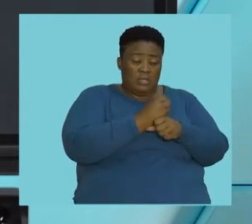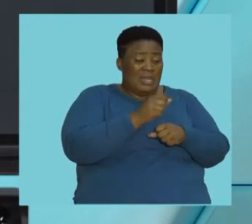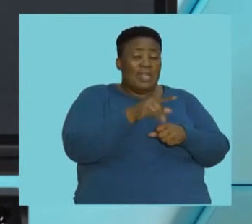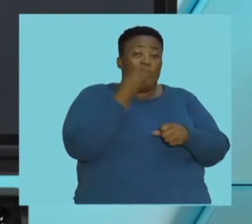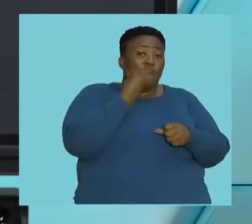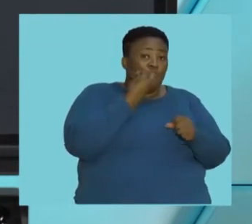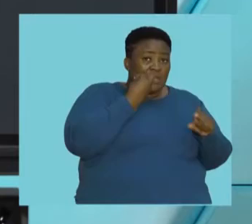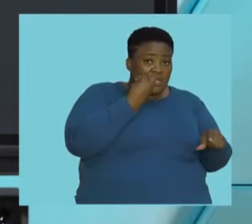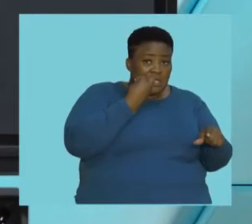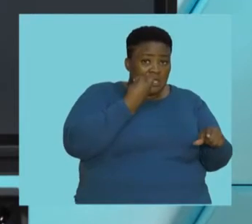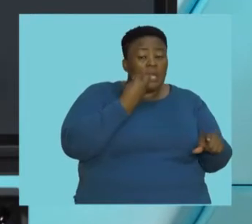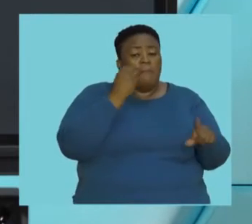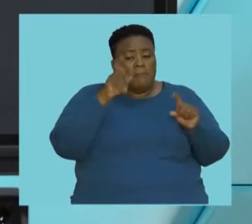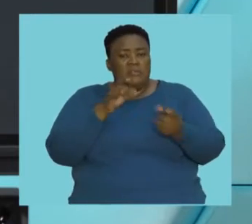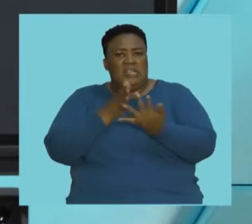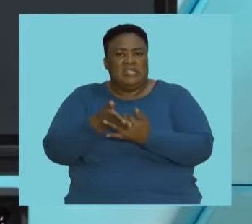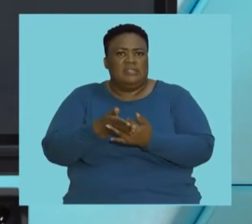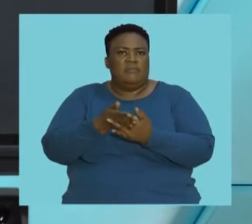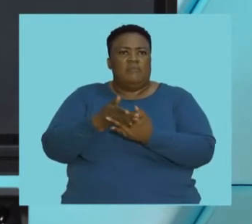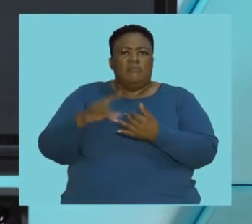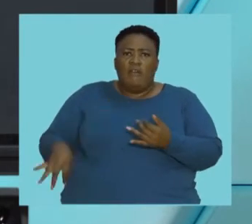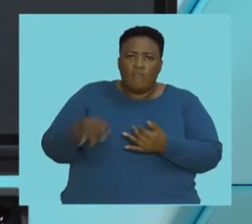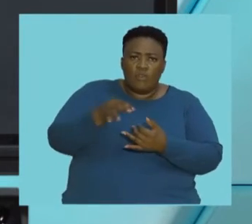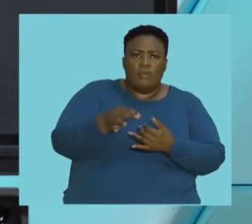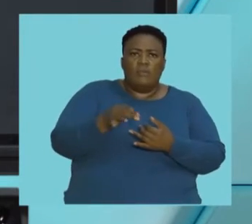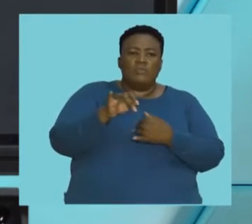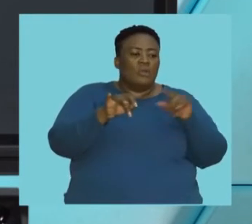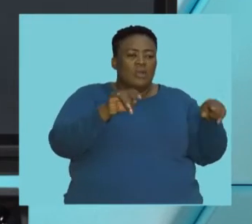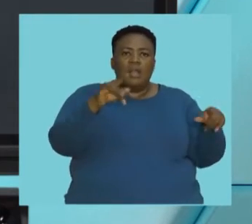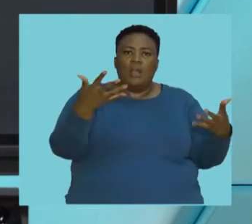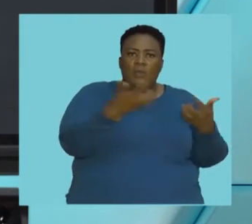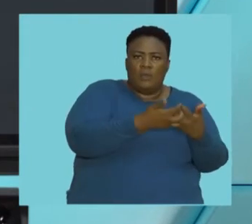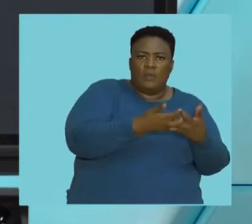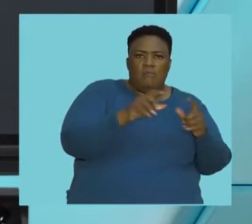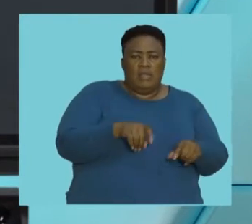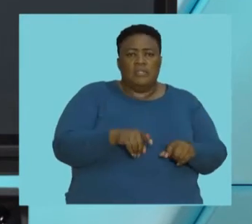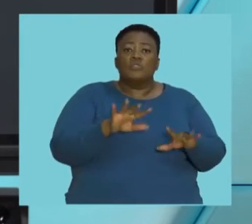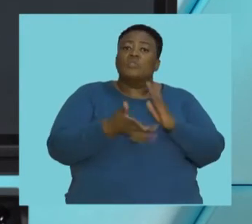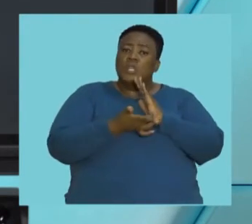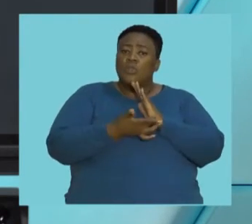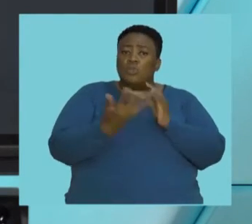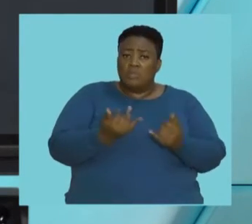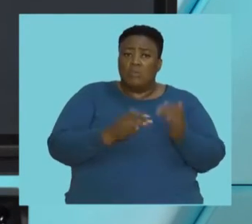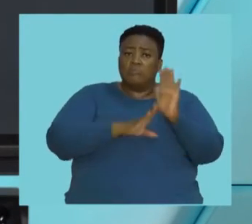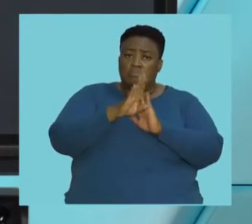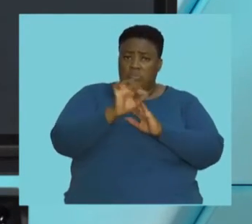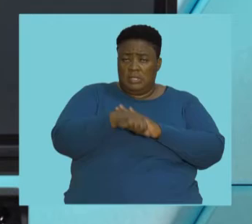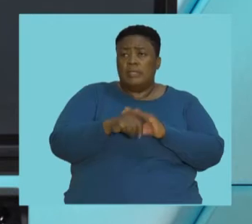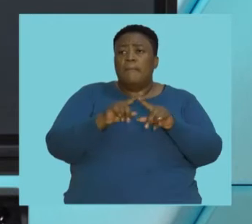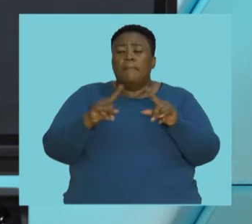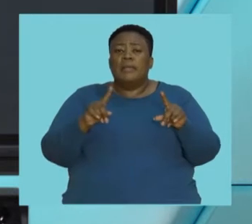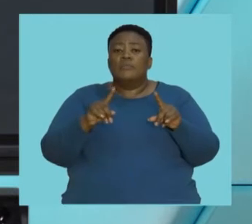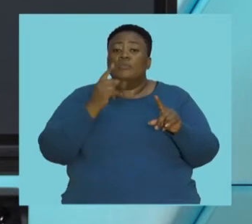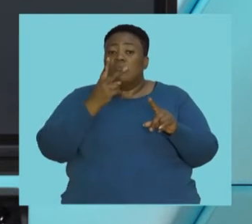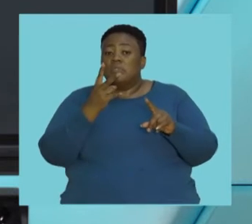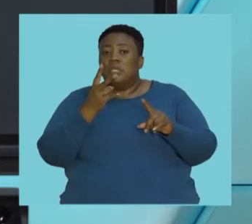food accessible and making it affordable also come in hand with that. So technology has improved, but we've